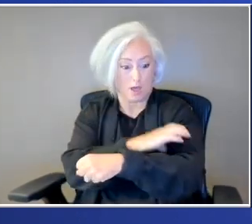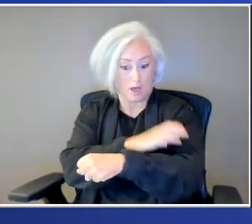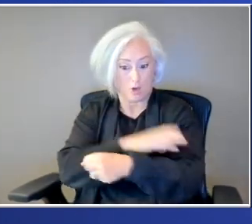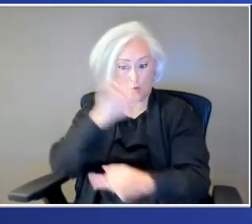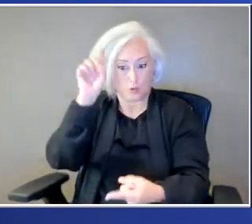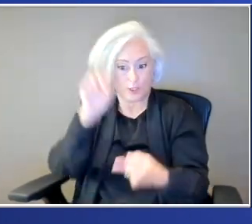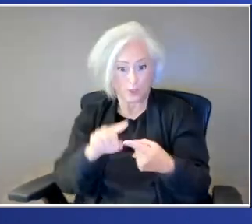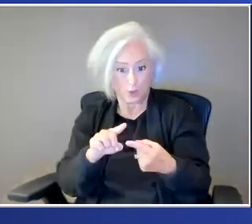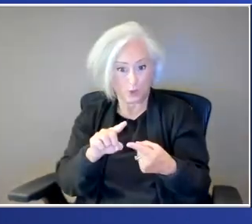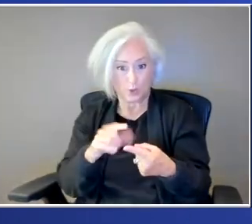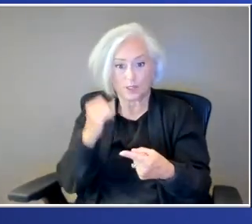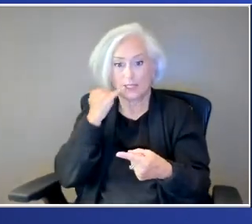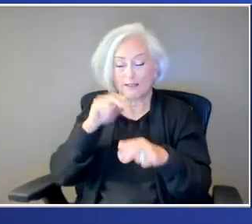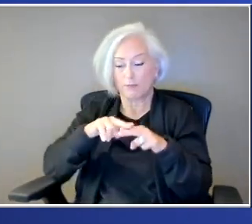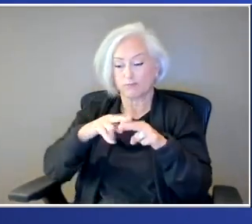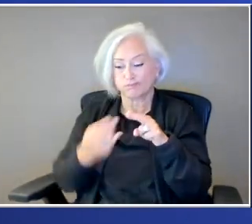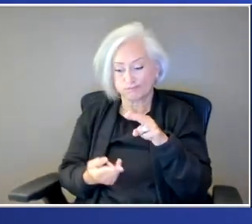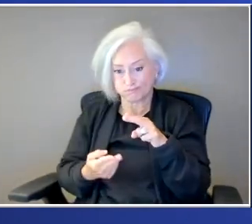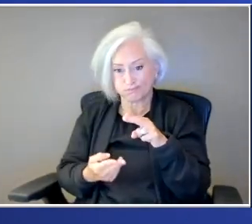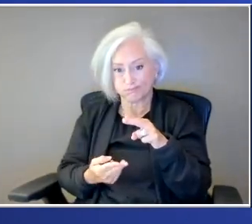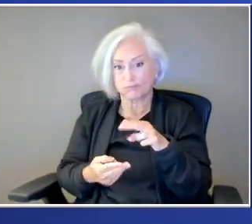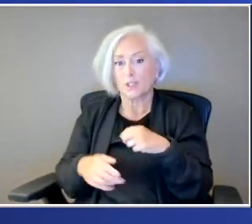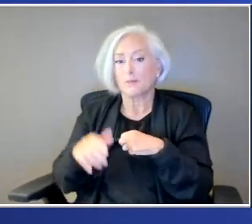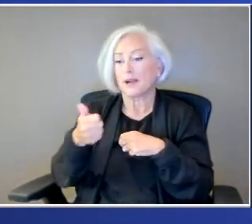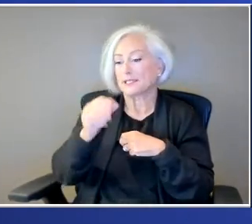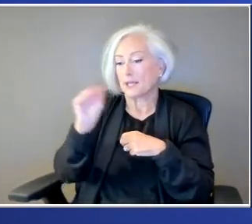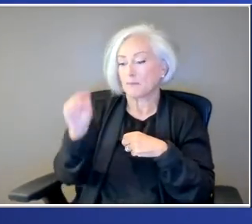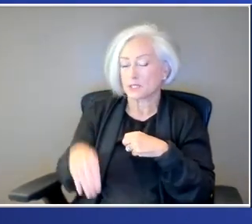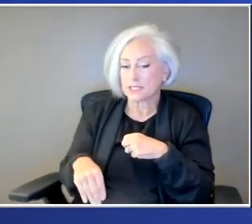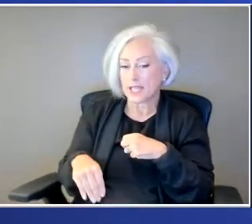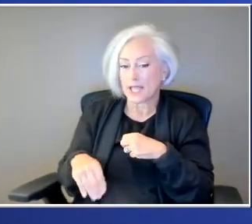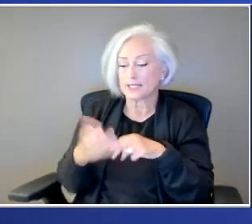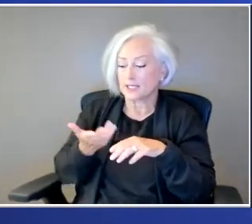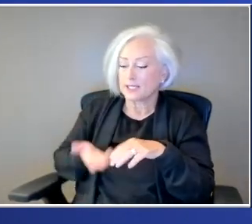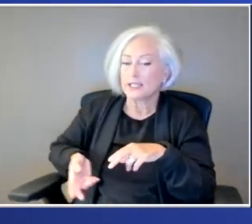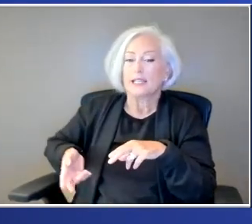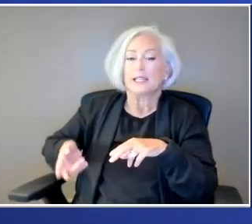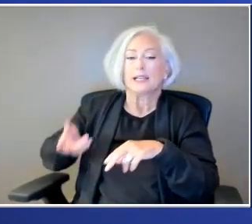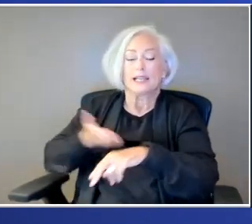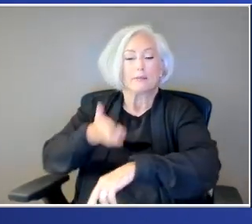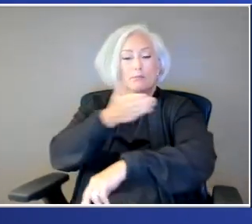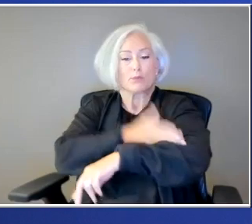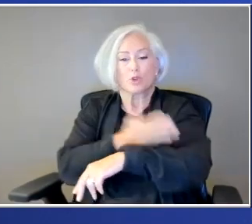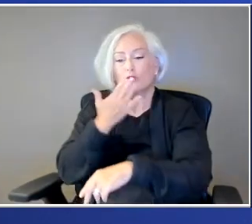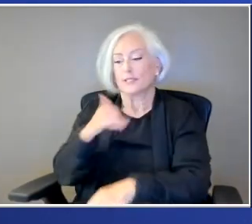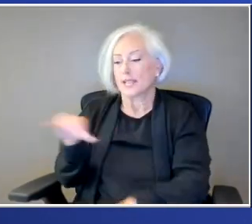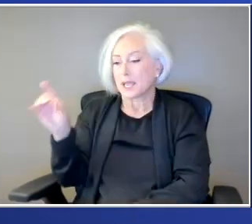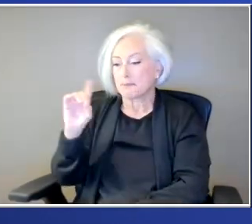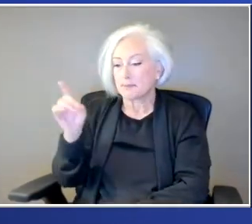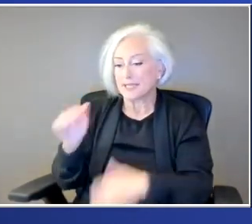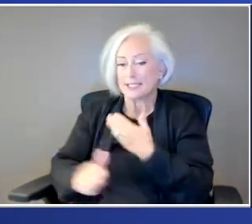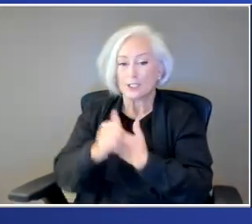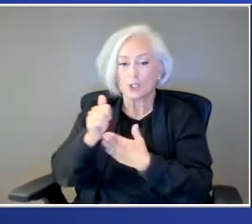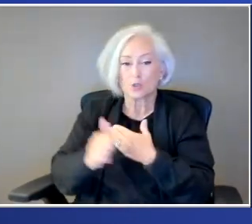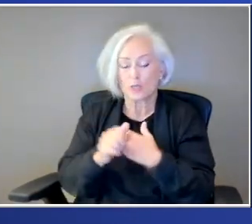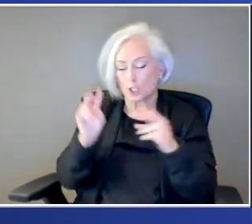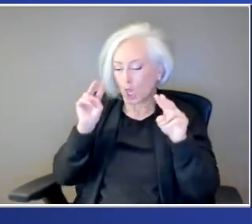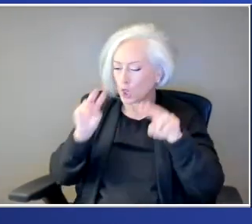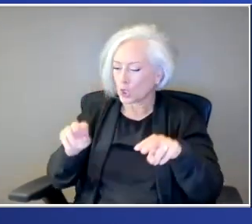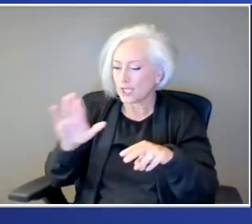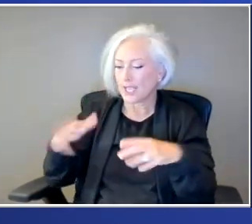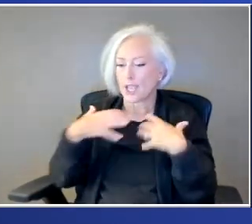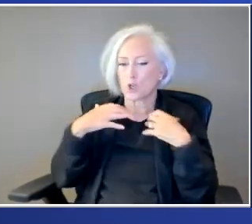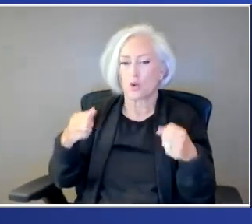as Dr. Tifo said, by 10%, improve your diabetes risk, all those things. So looking at your health profile, how are you feeling? Are you